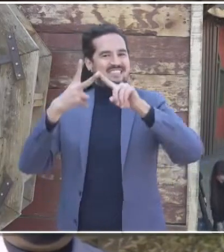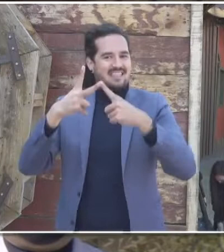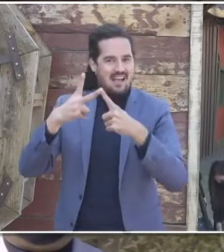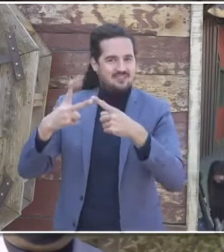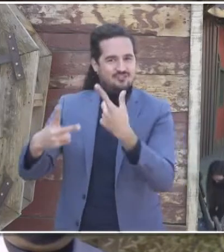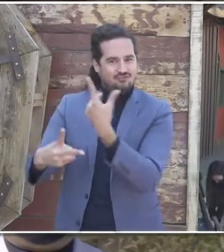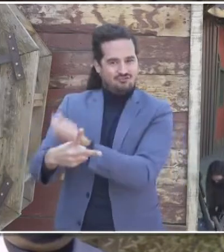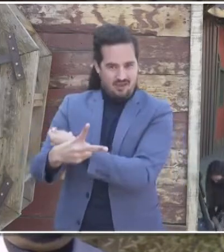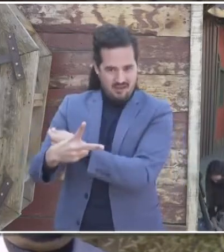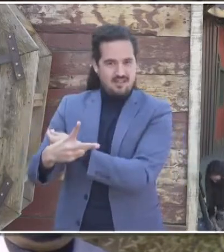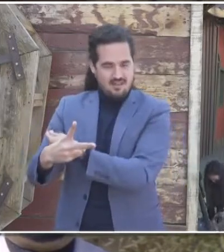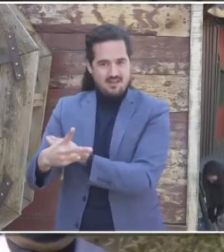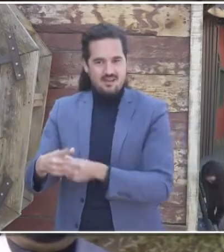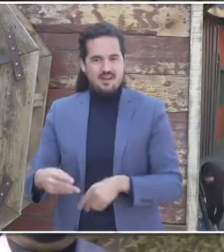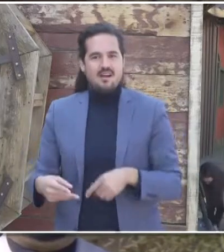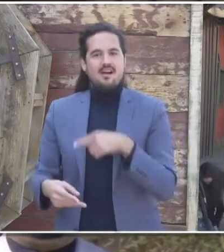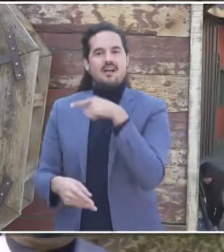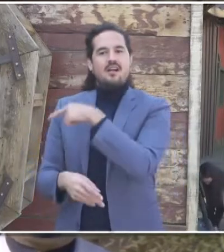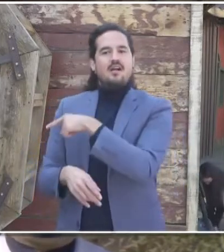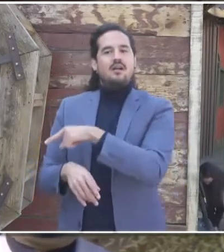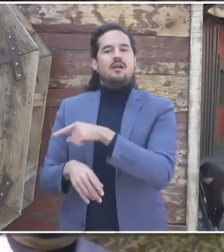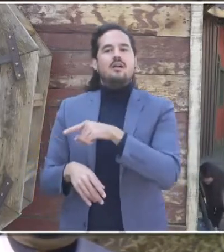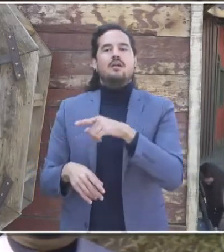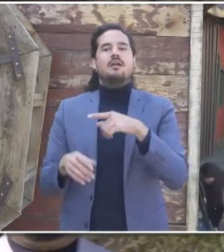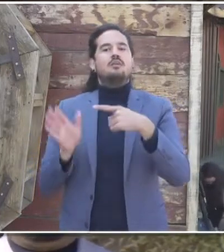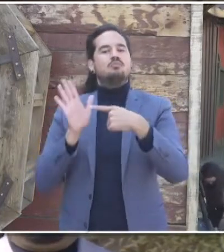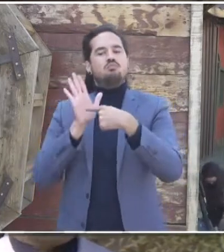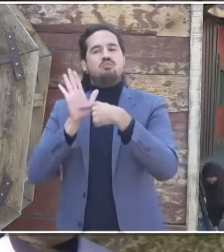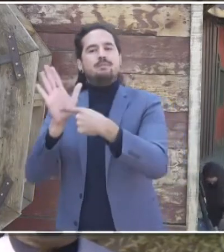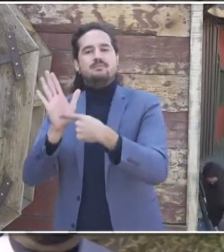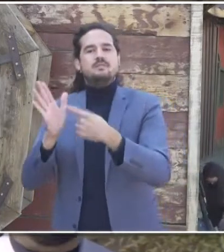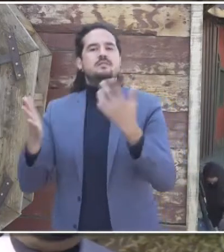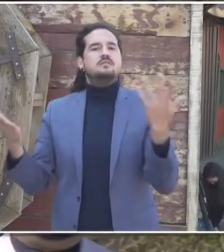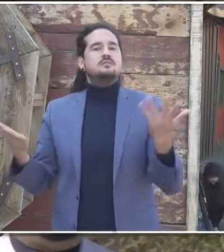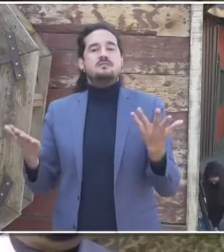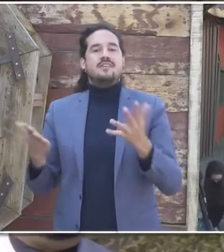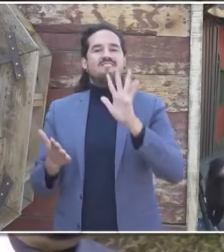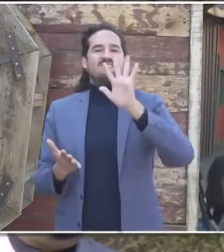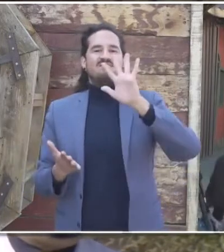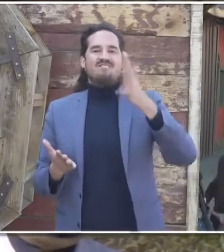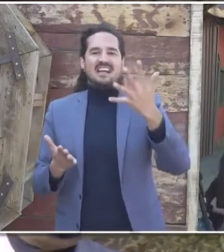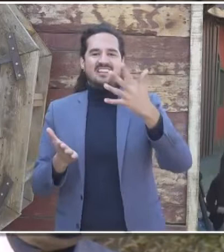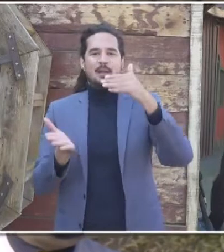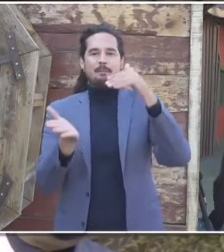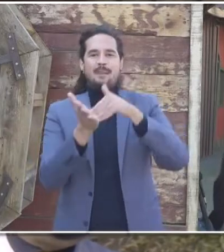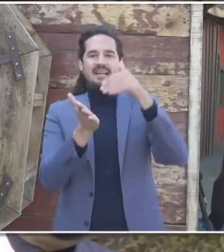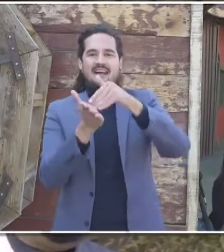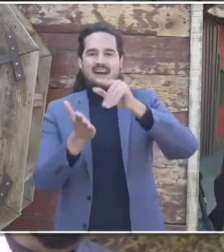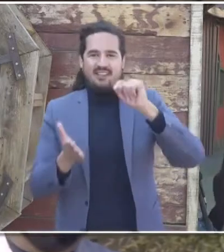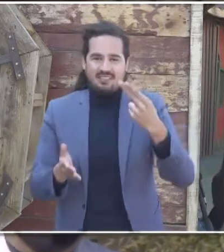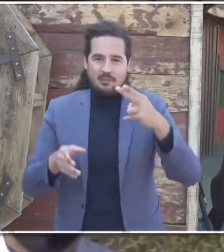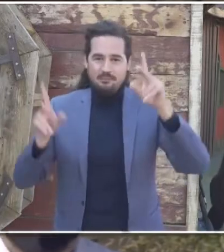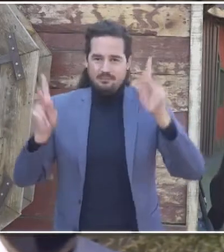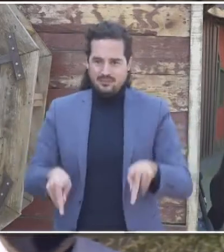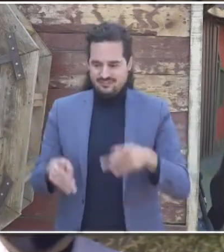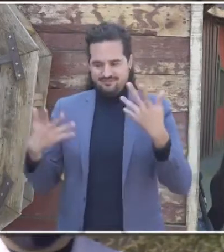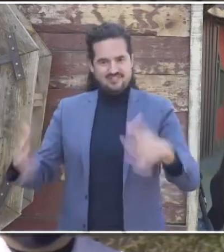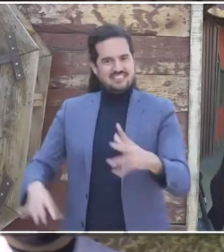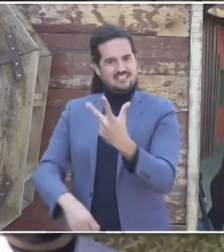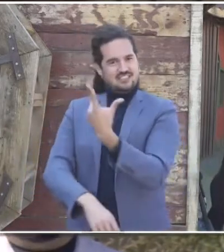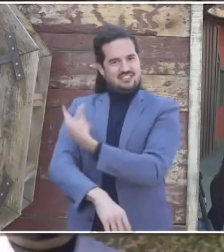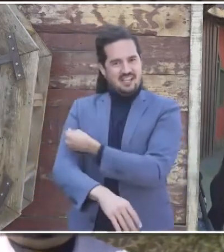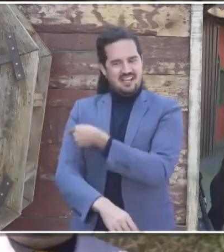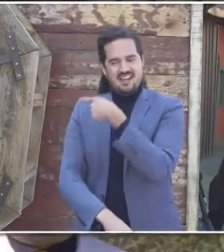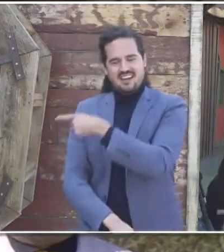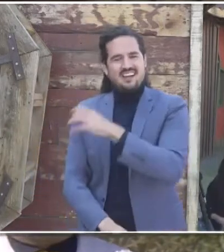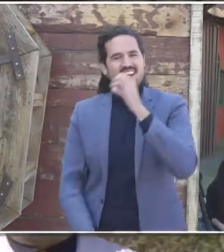5 millionth person that's now been vaccinated here in the state of California. We have crossed the threshold of 5 million people